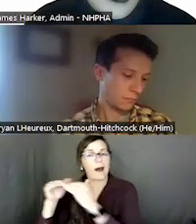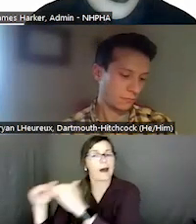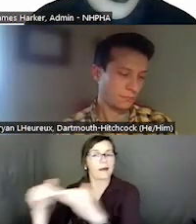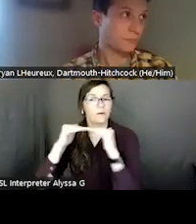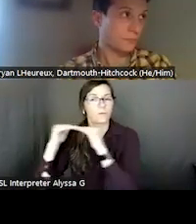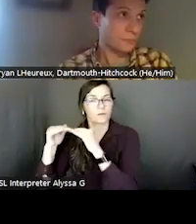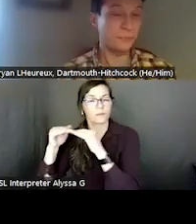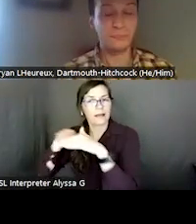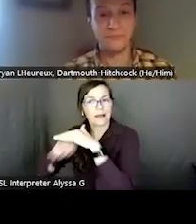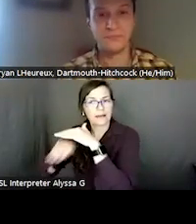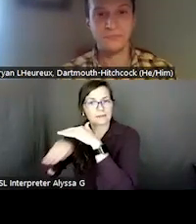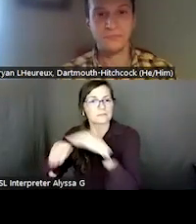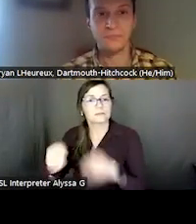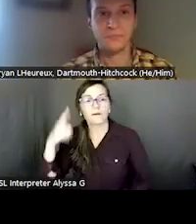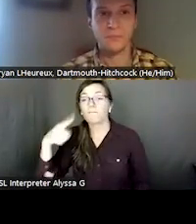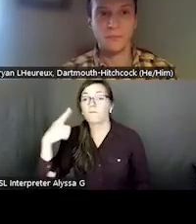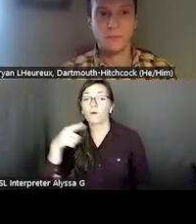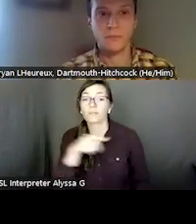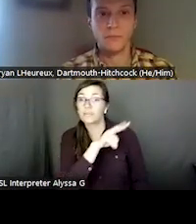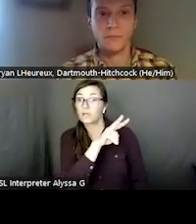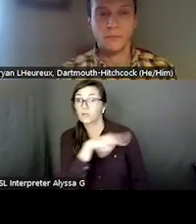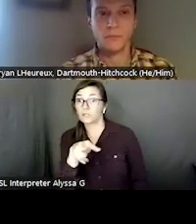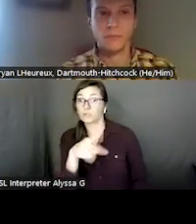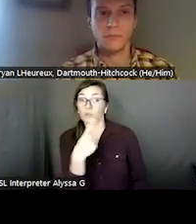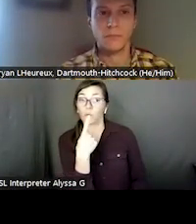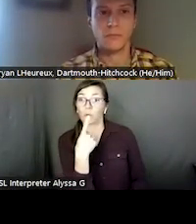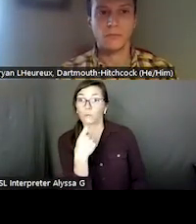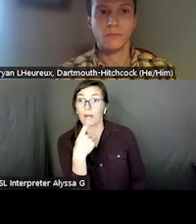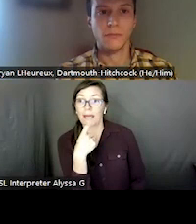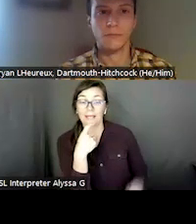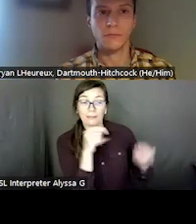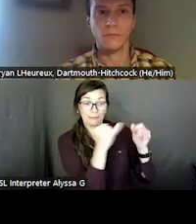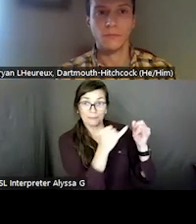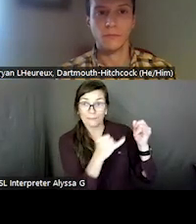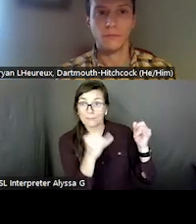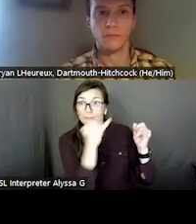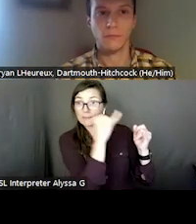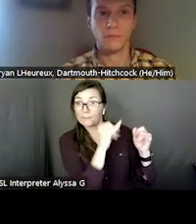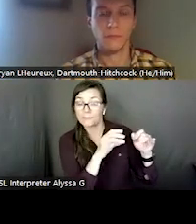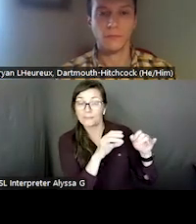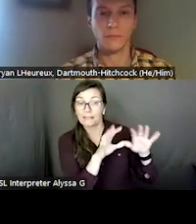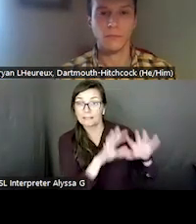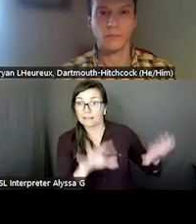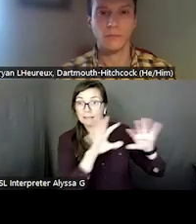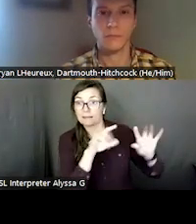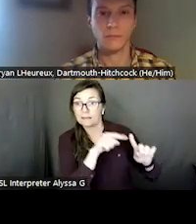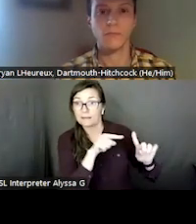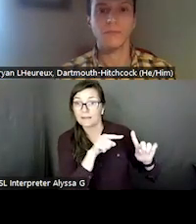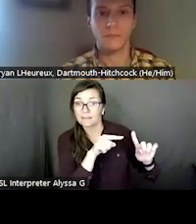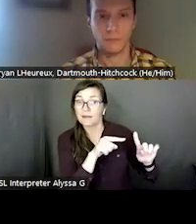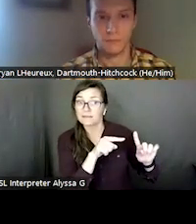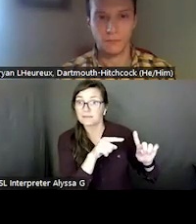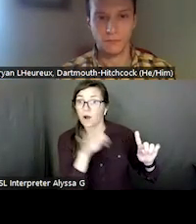these 22 red outlined zip codes that you see here, which comprise in total a big population. It's